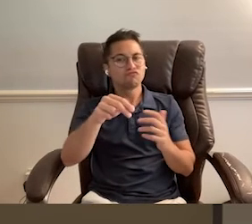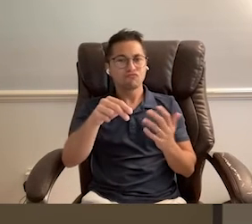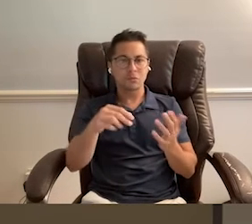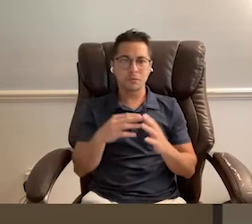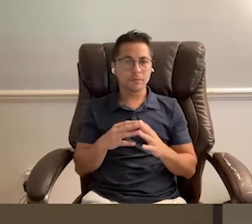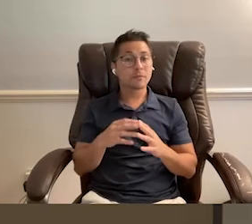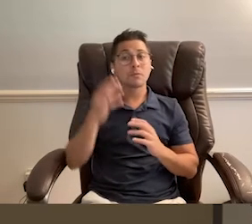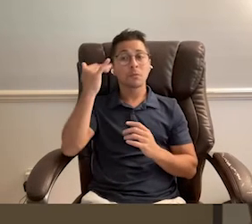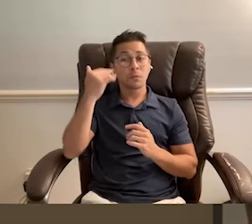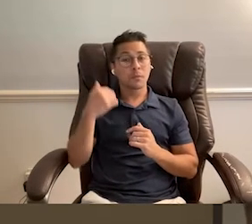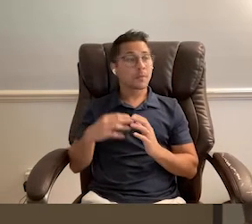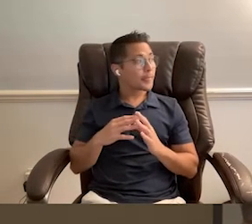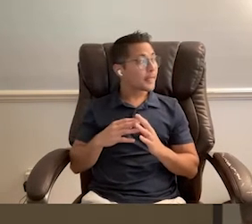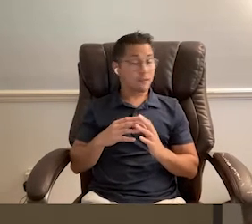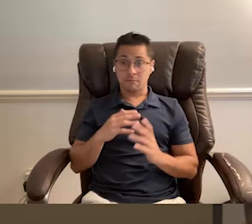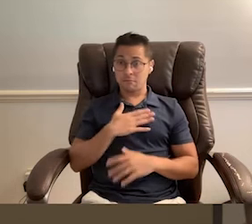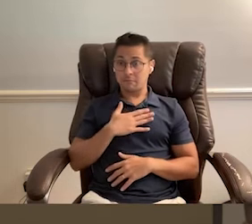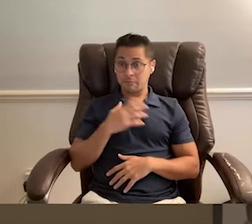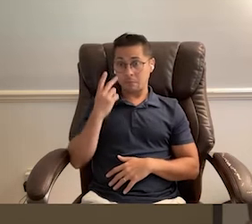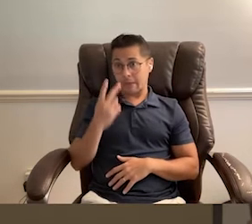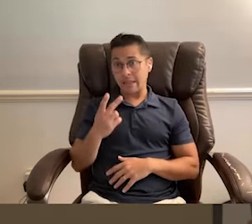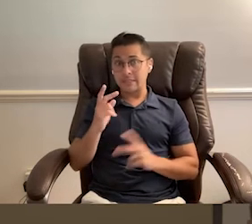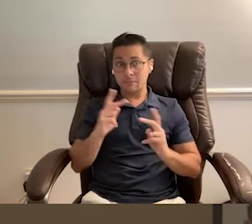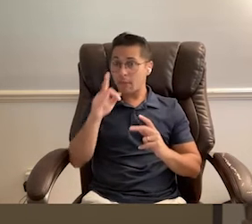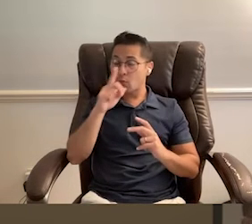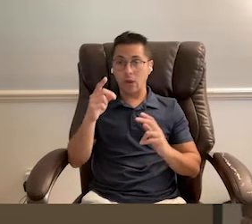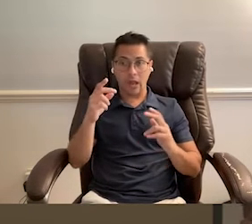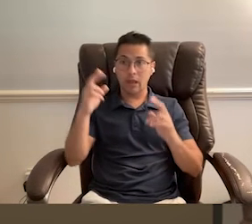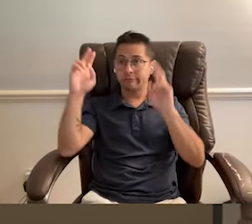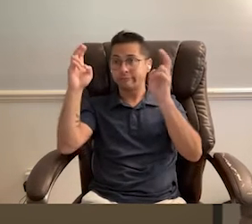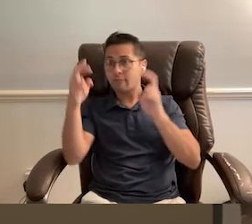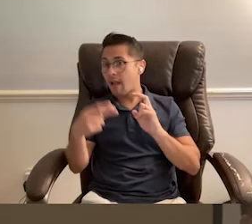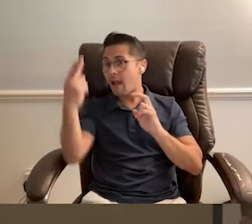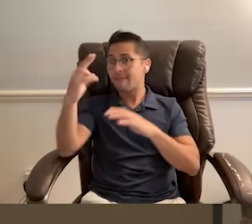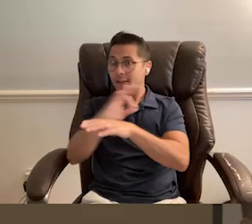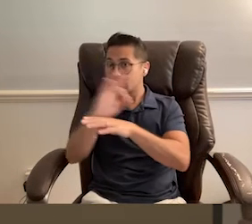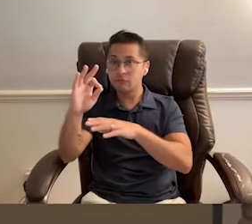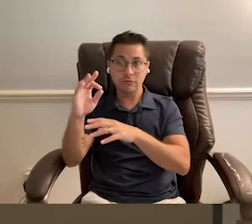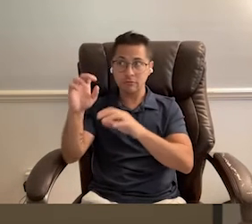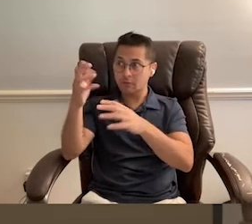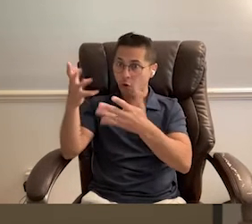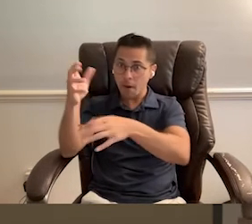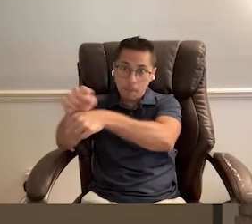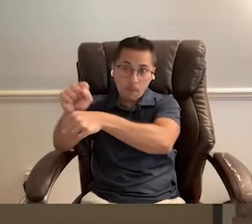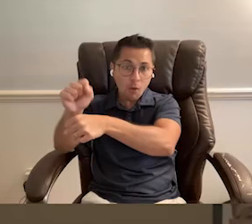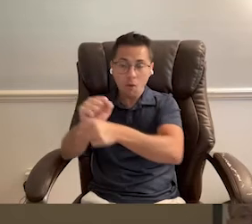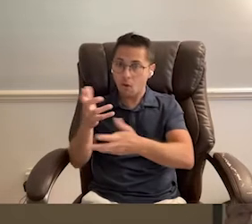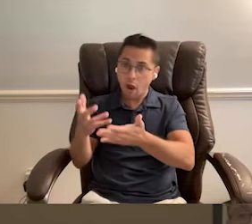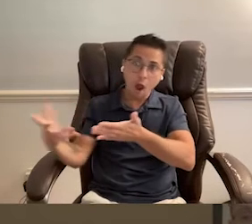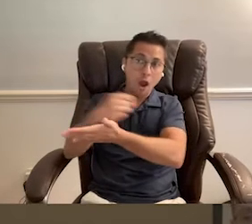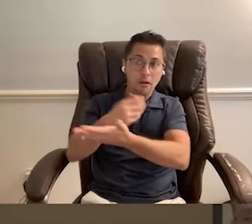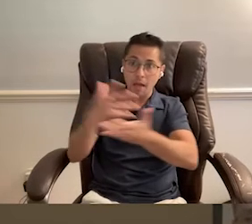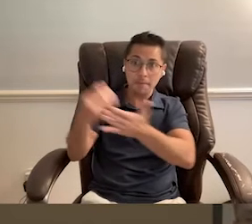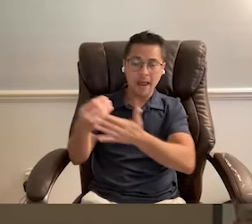know, personally, I see people that are very high functioning and people who are employed and making significant money, and they're using ABLE accounts for